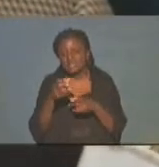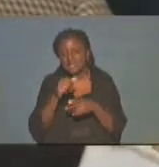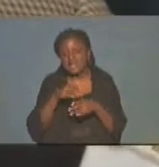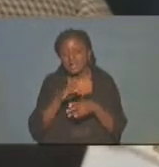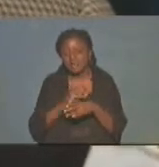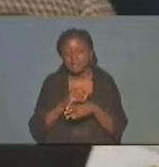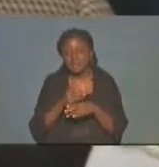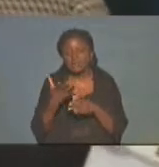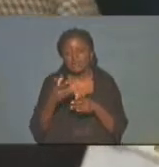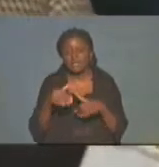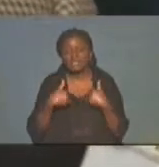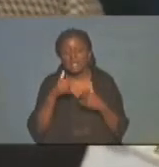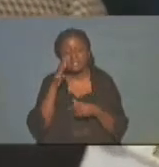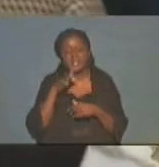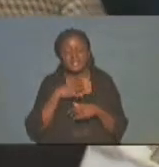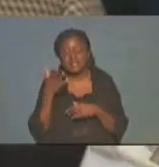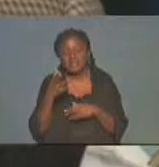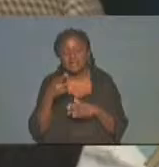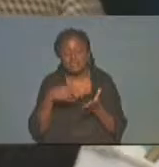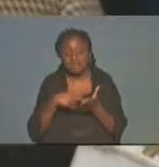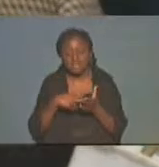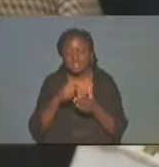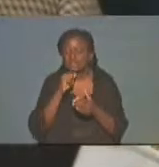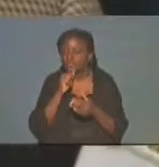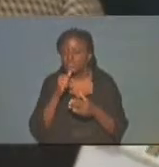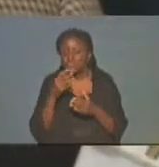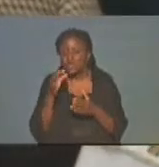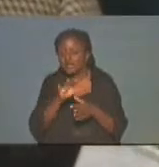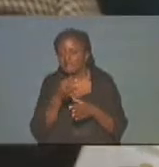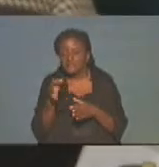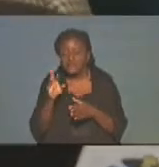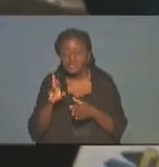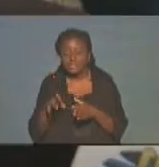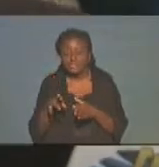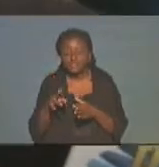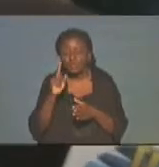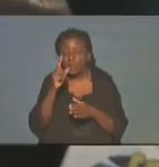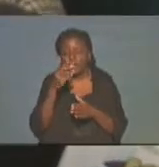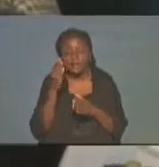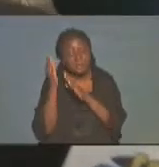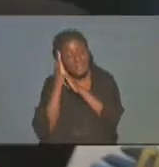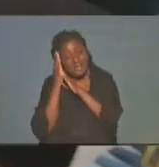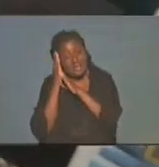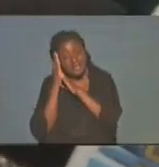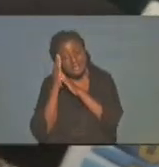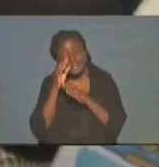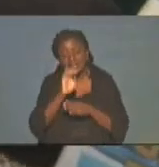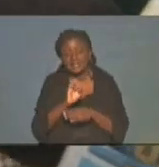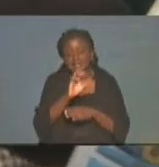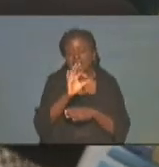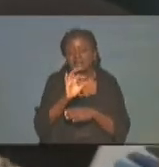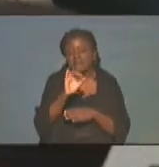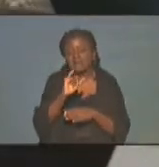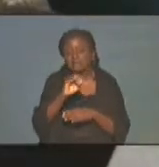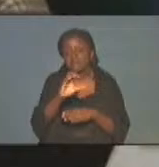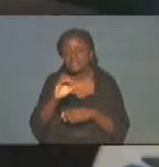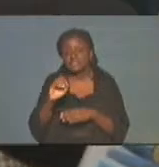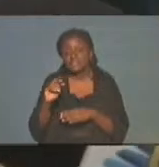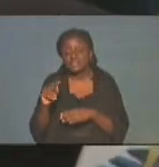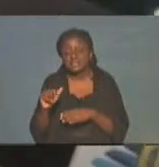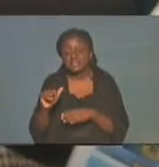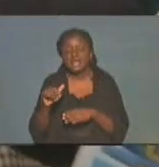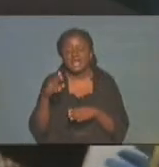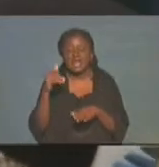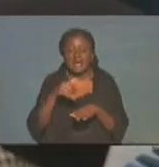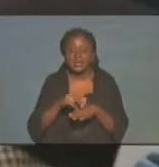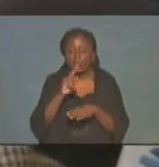an unfurnished one-bedroom efficiency at $1,000 a month. That's unacceptable. So no one is there to